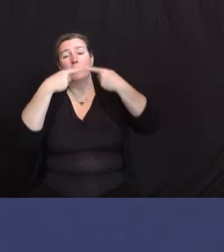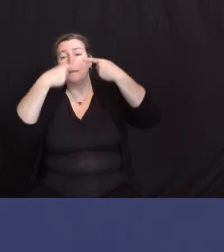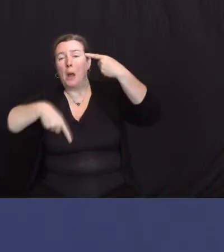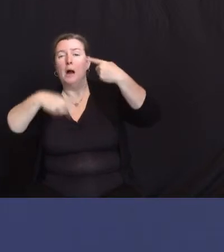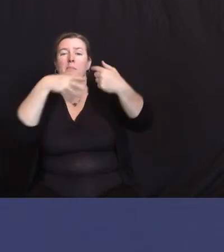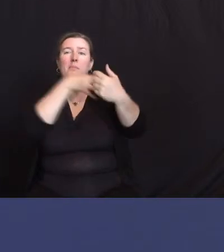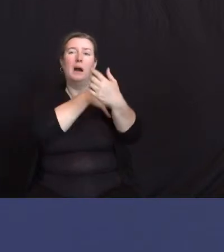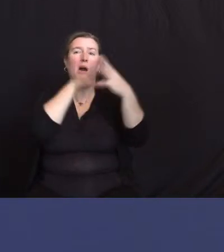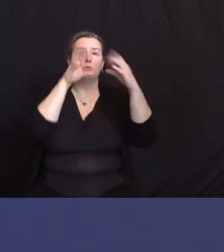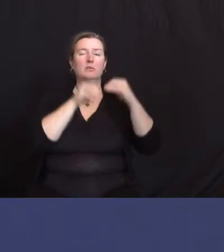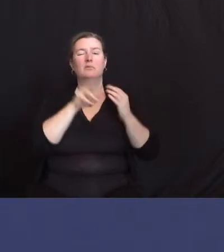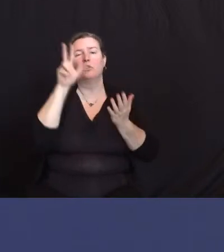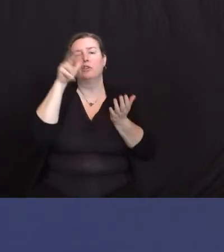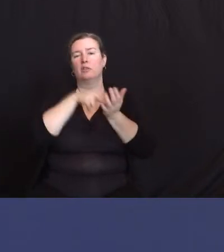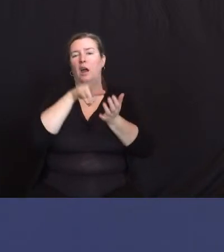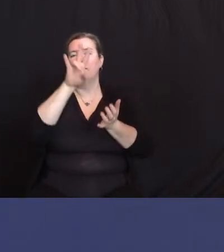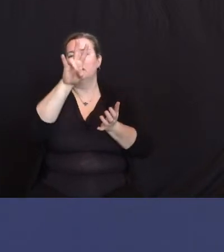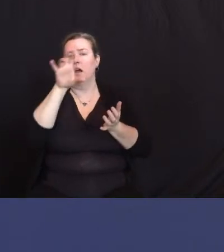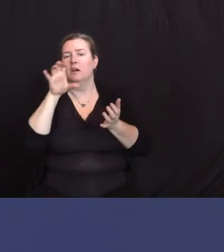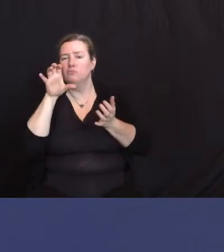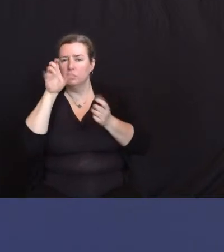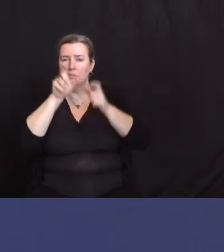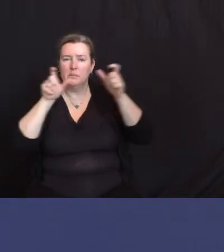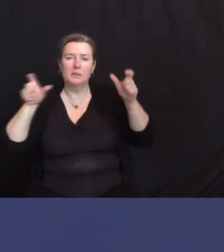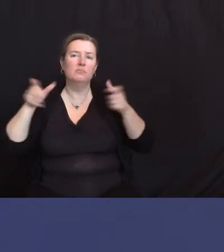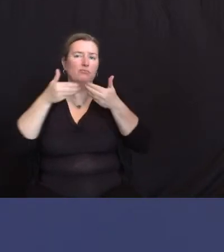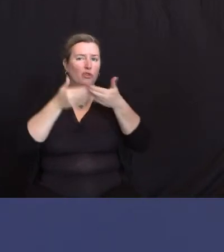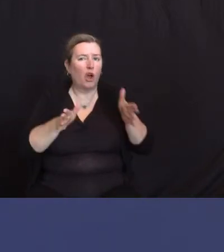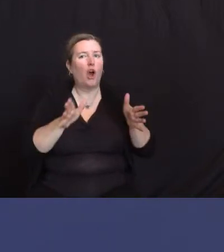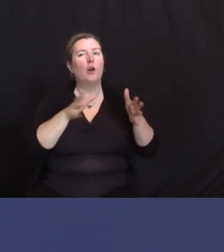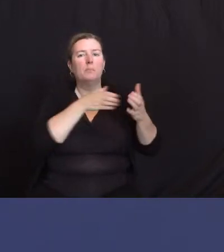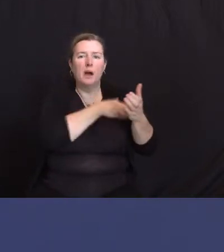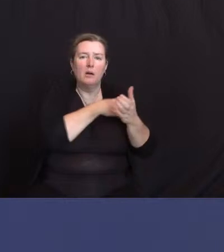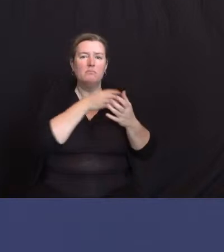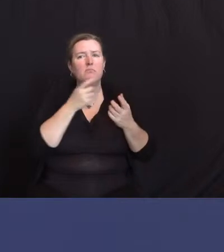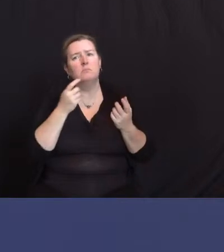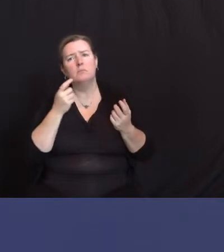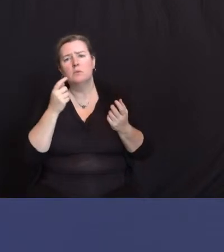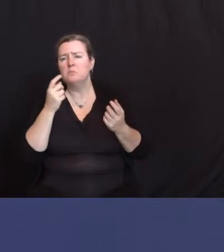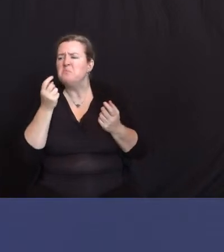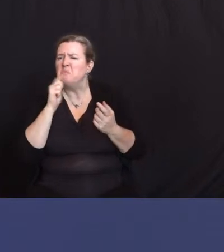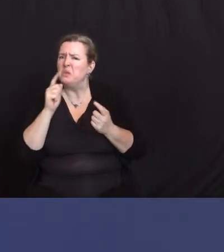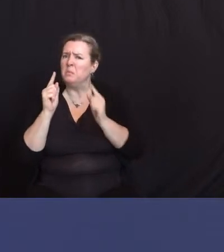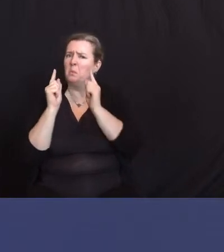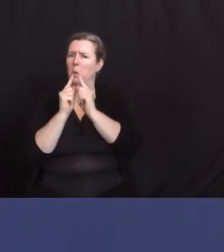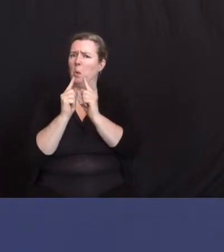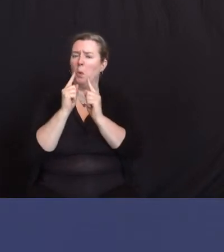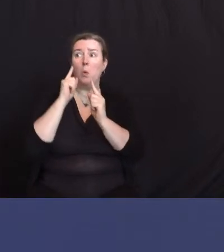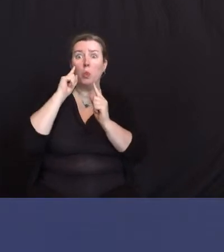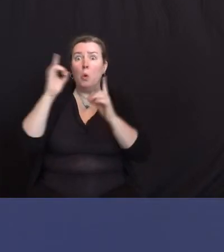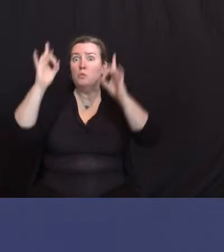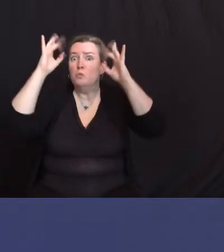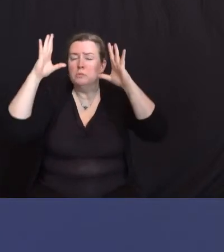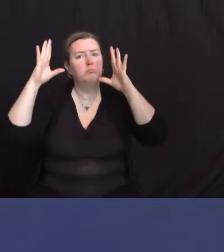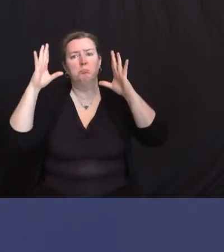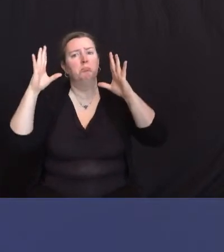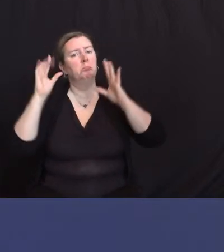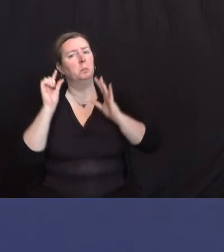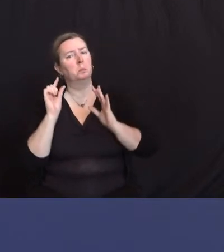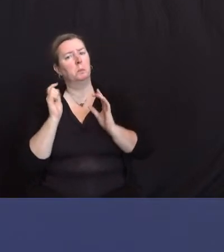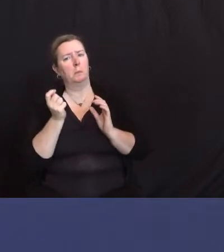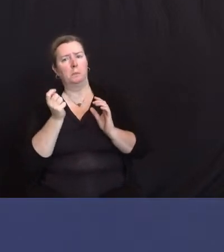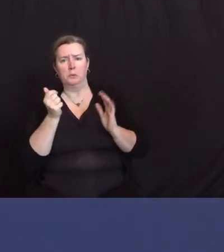lower today. That's a fraction of our worst fears. But boy, the flooding was significant and the